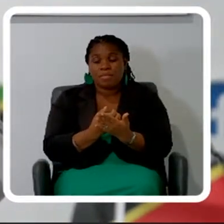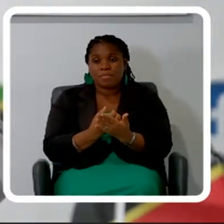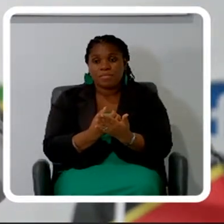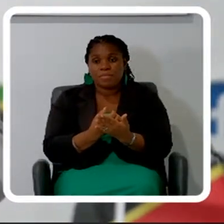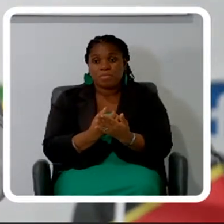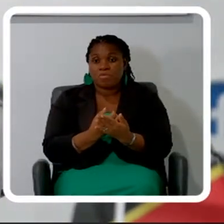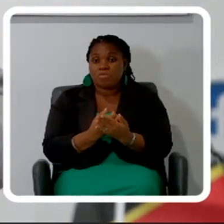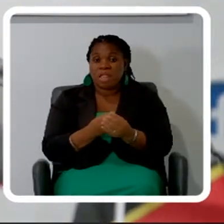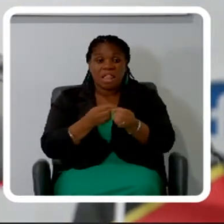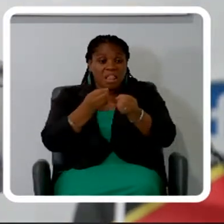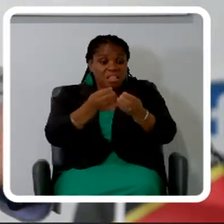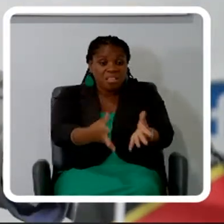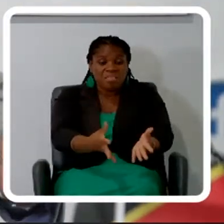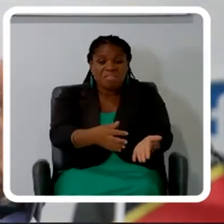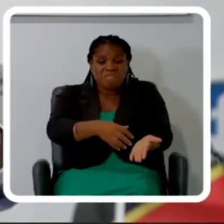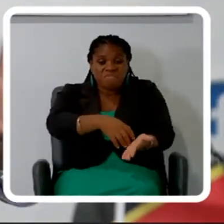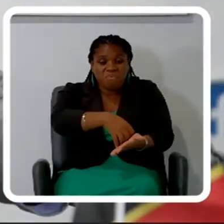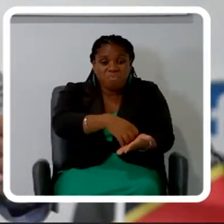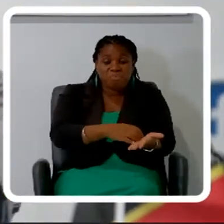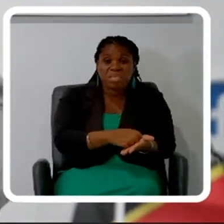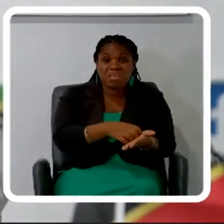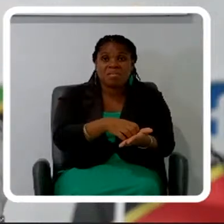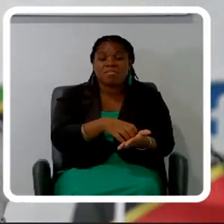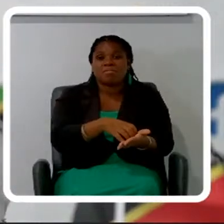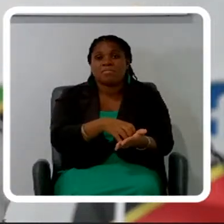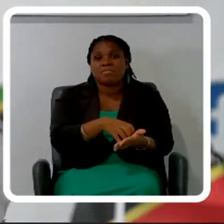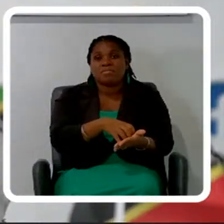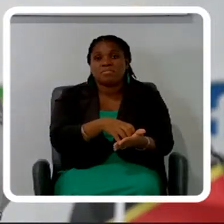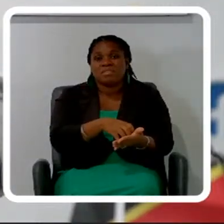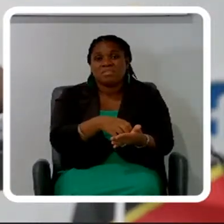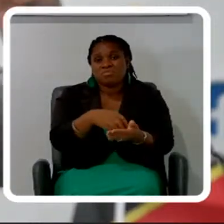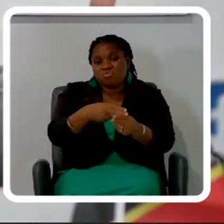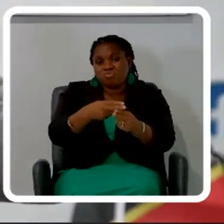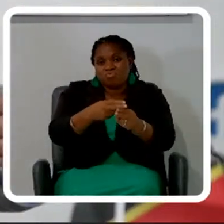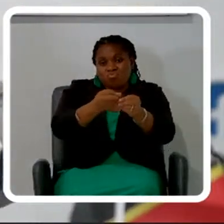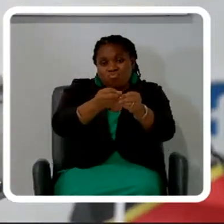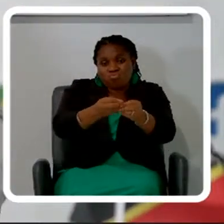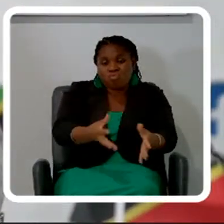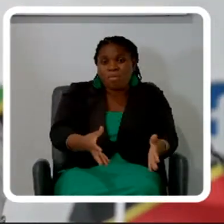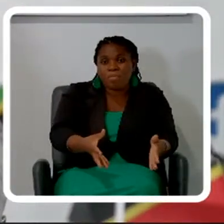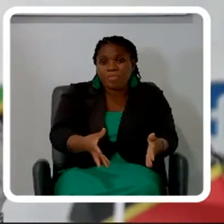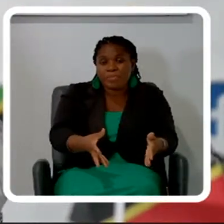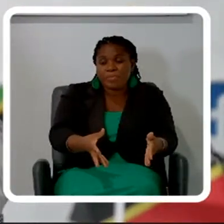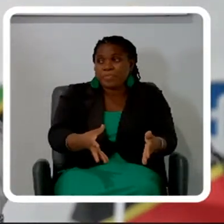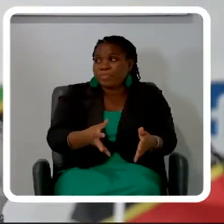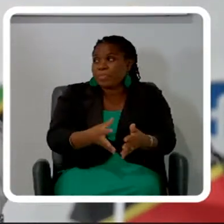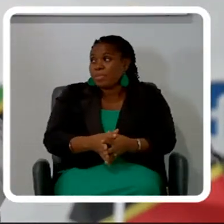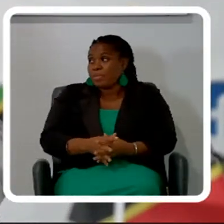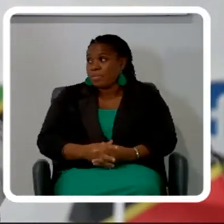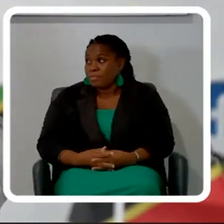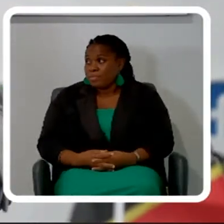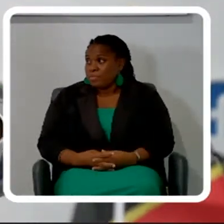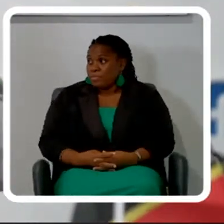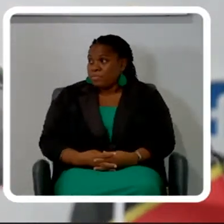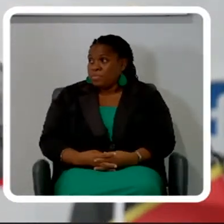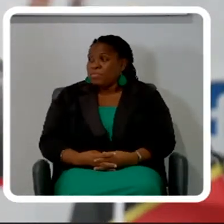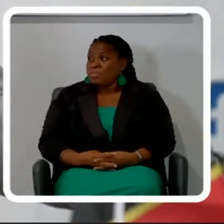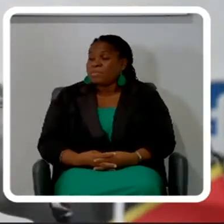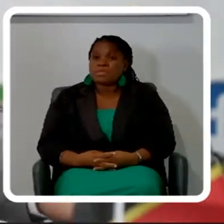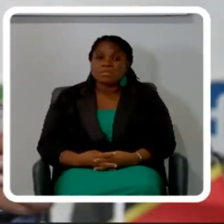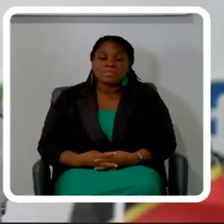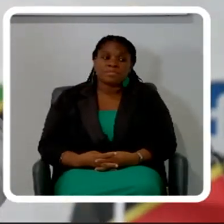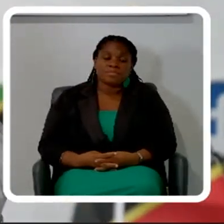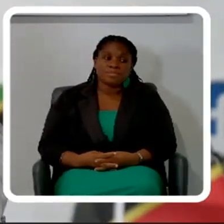was left in shambles, objectively assessed and looked at. Otherwise, I'm sure you would not have been asking me those questions about CBI you were asking